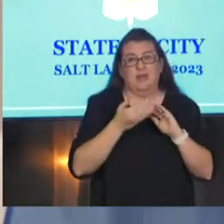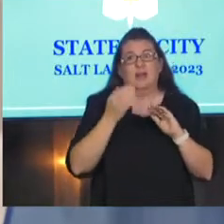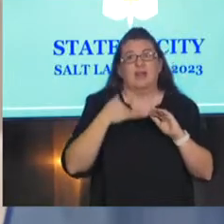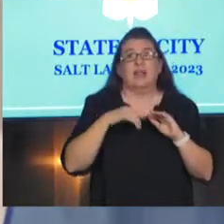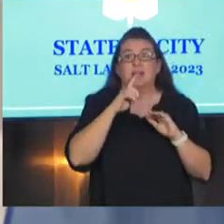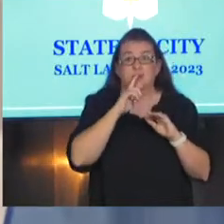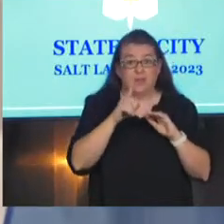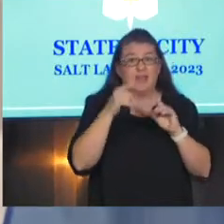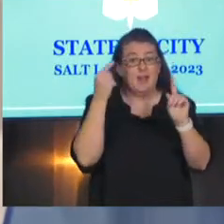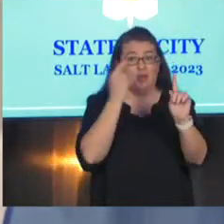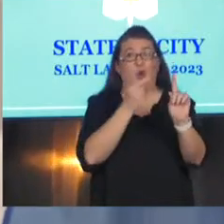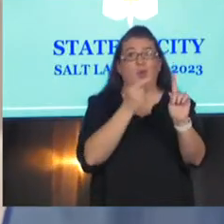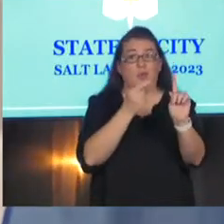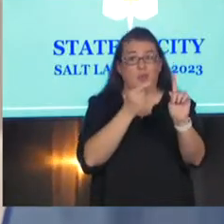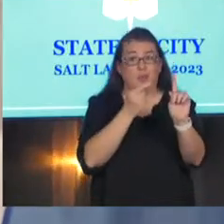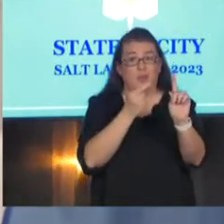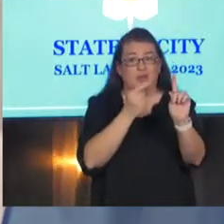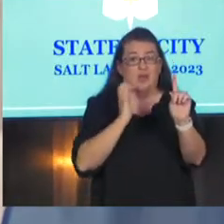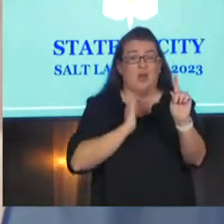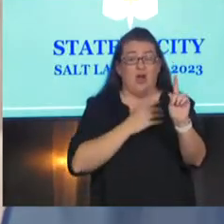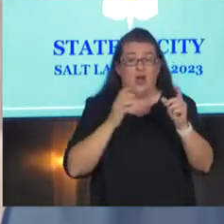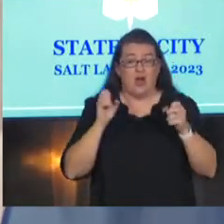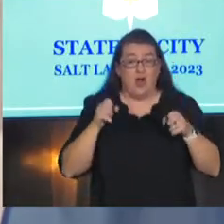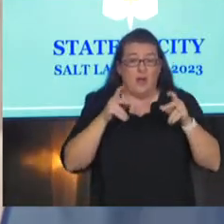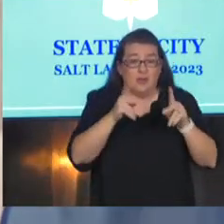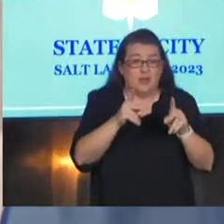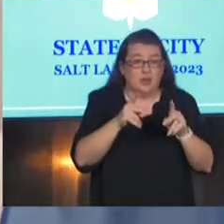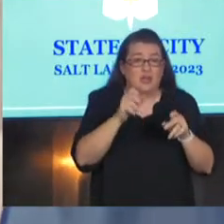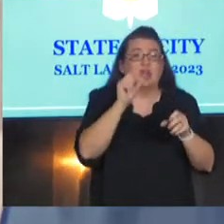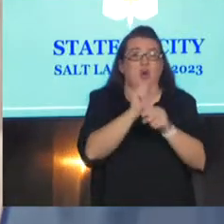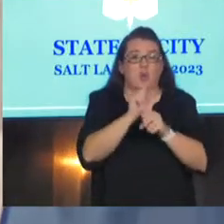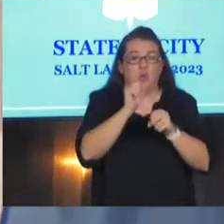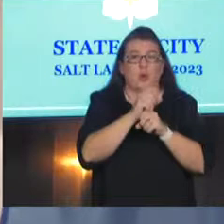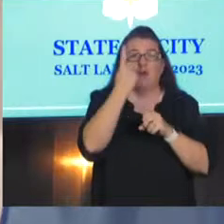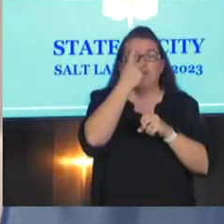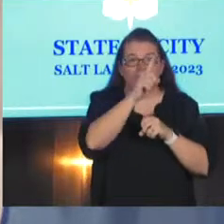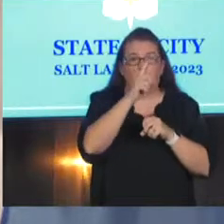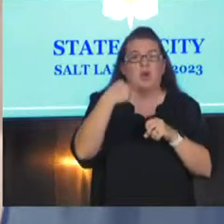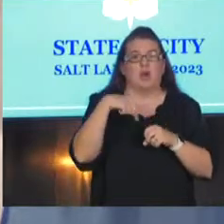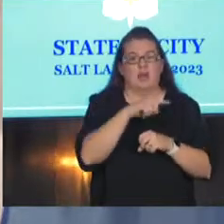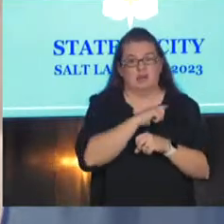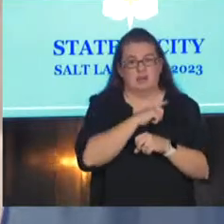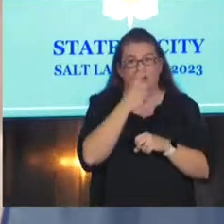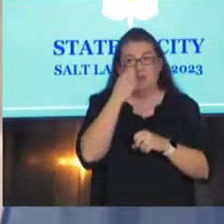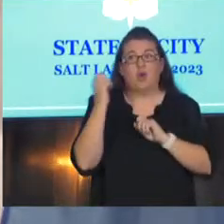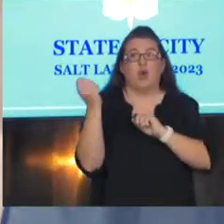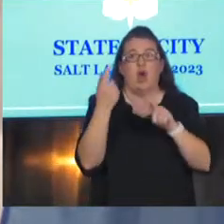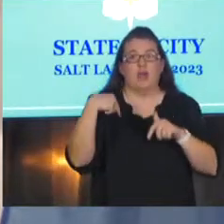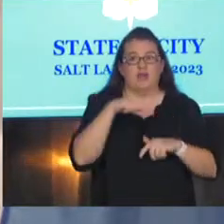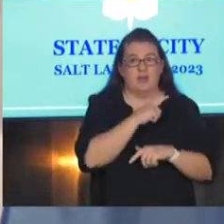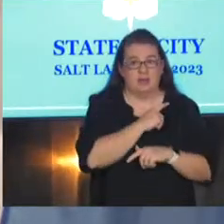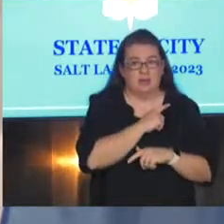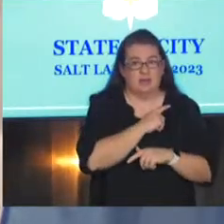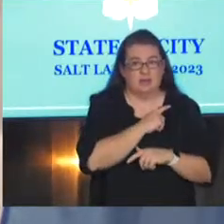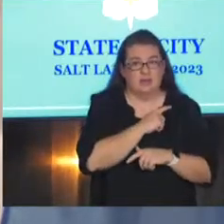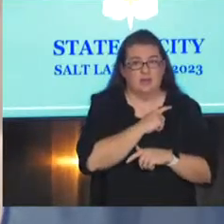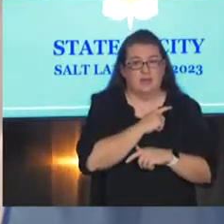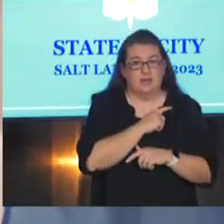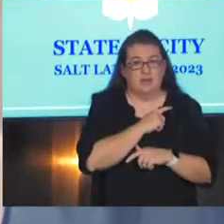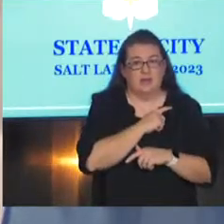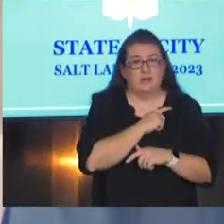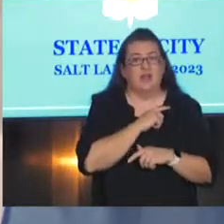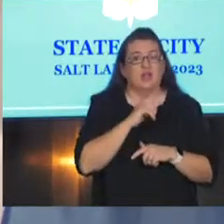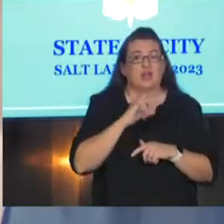game. Putting our opportunities to work for us, for all of us, confronting our